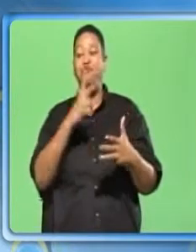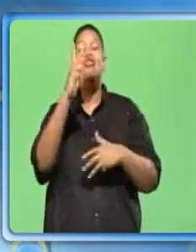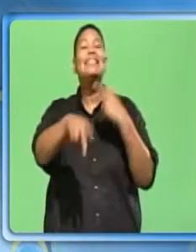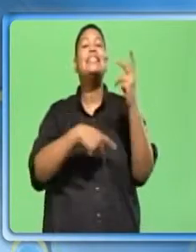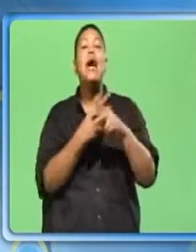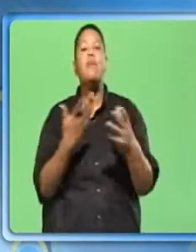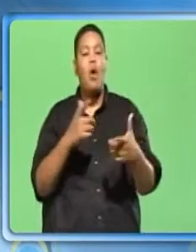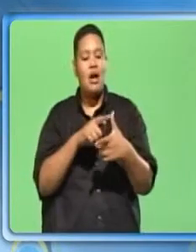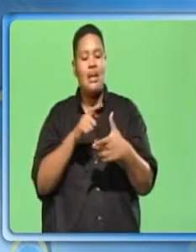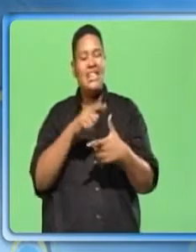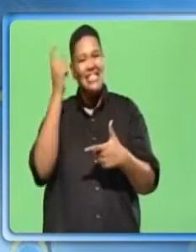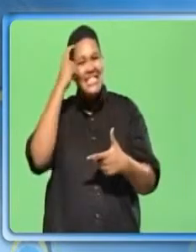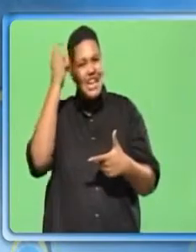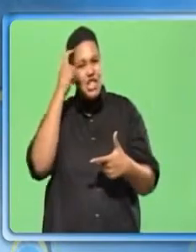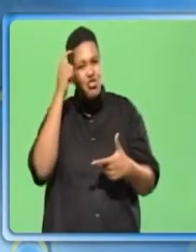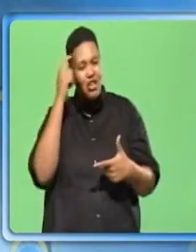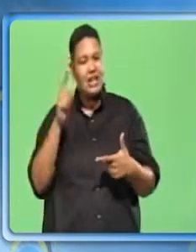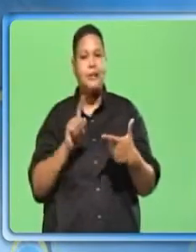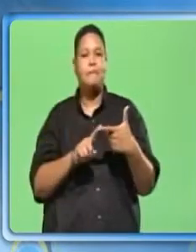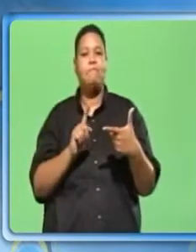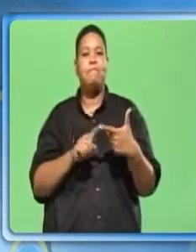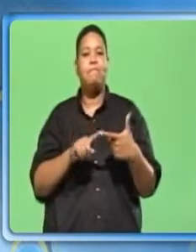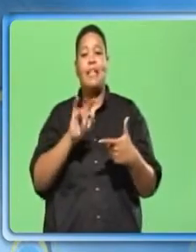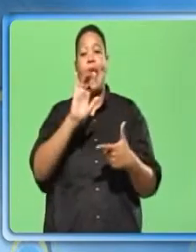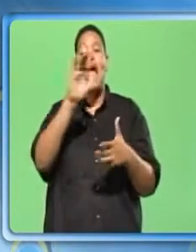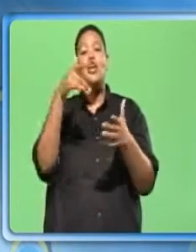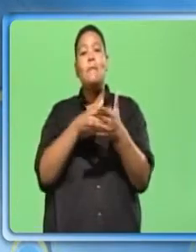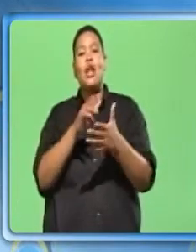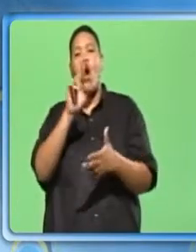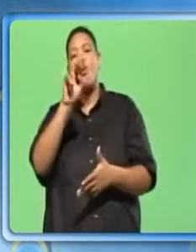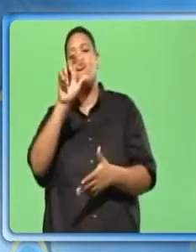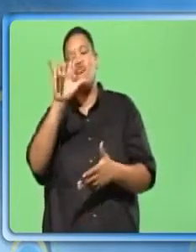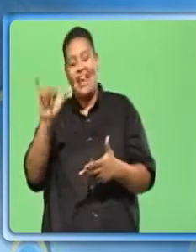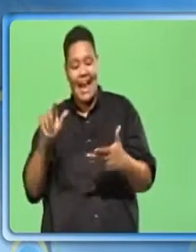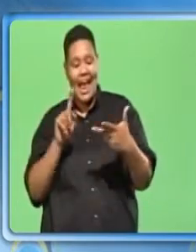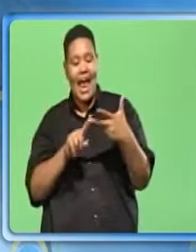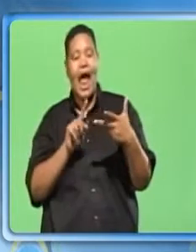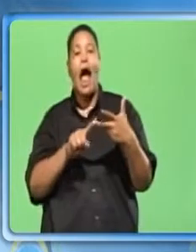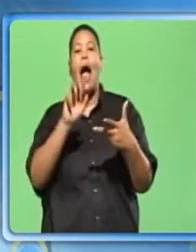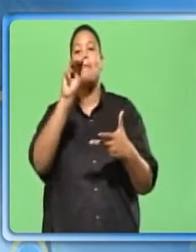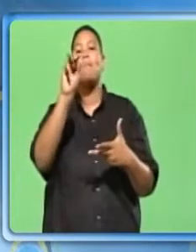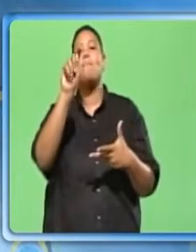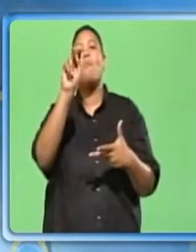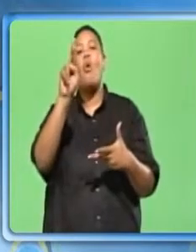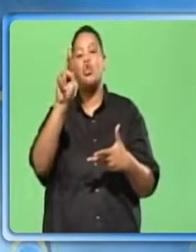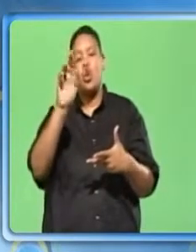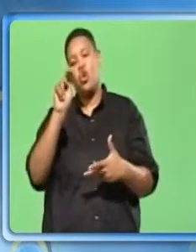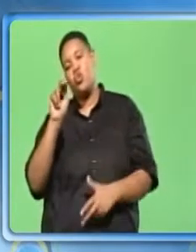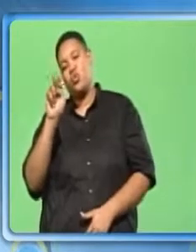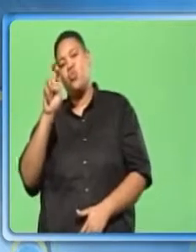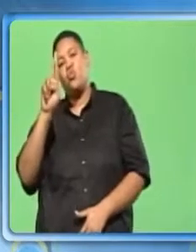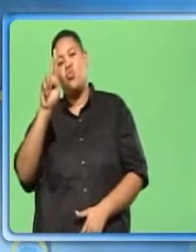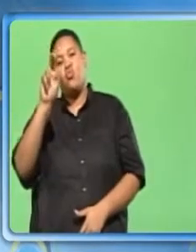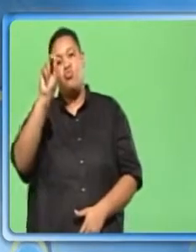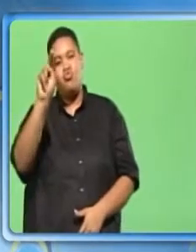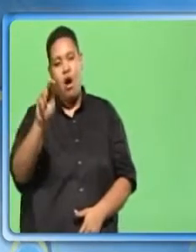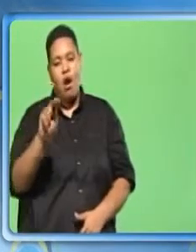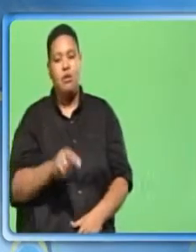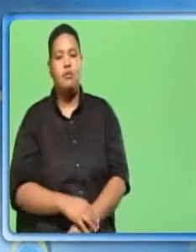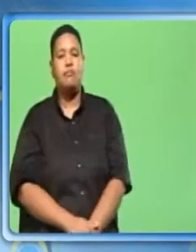neuron, intermediate or relay neuron, and motor neuron.